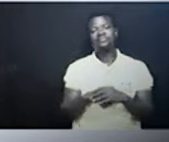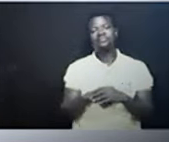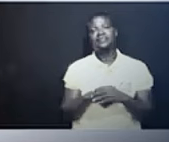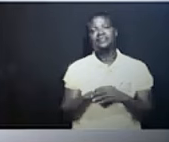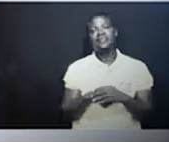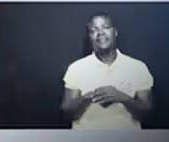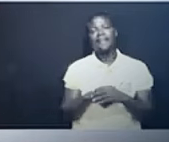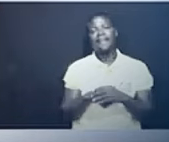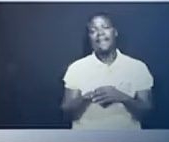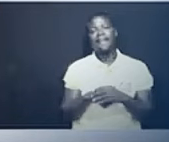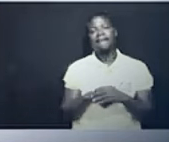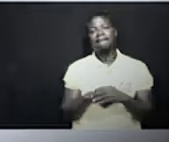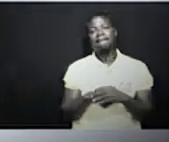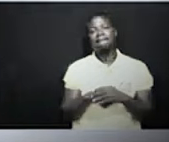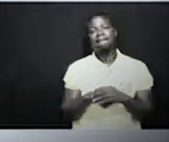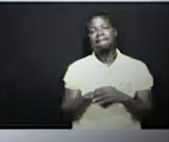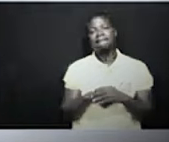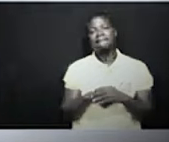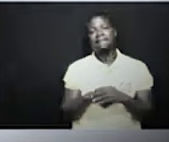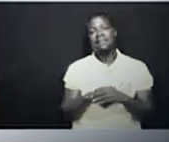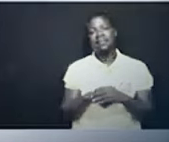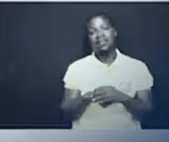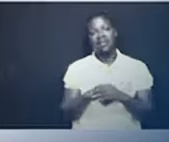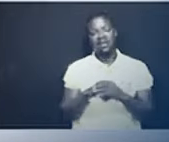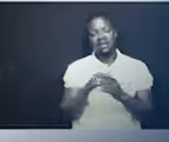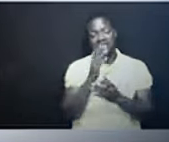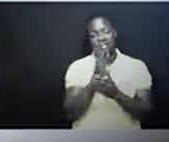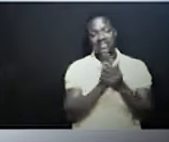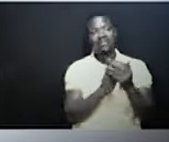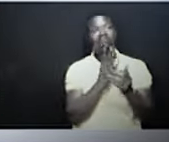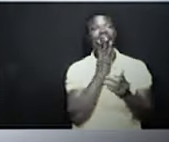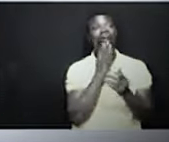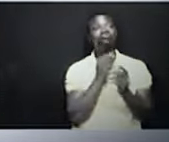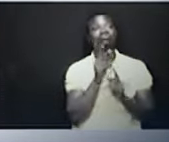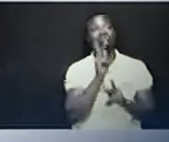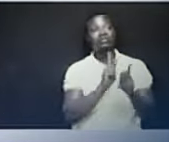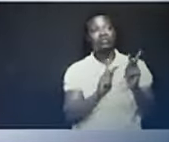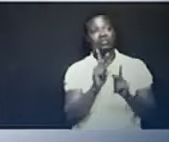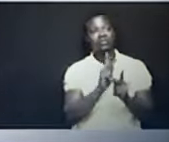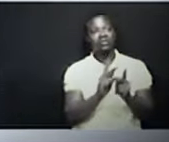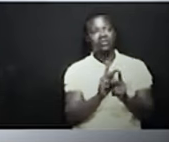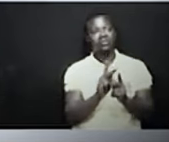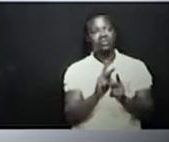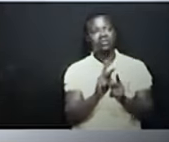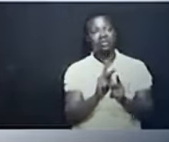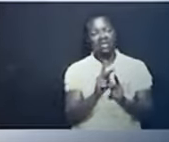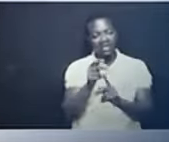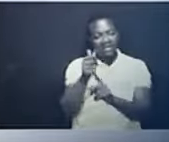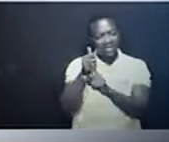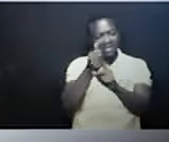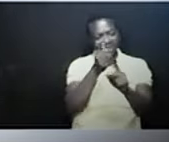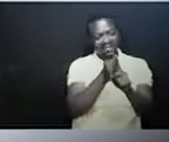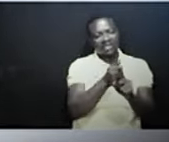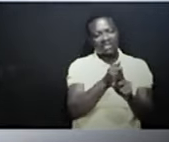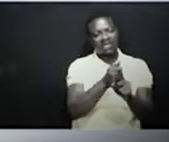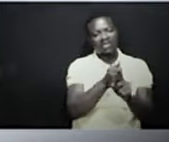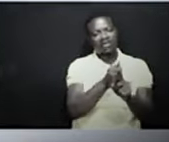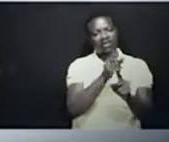etumi abam. Now some of the Jews, like the zealots, were extremists. They will fight the